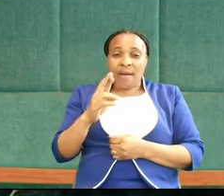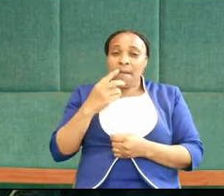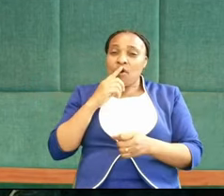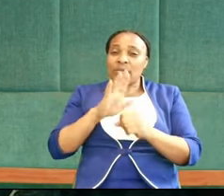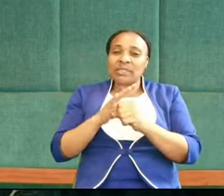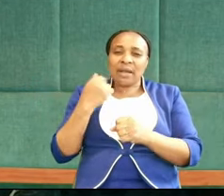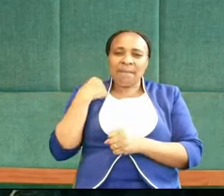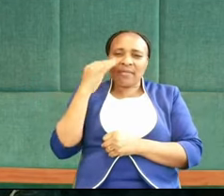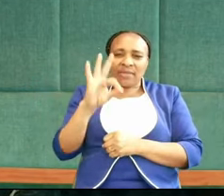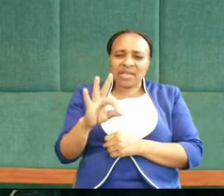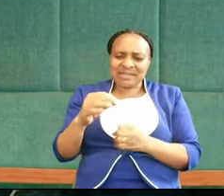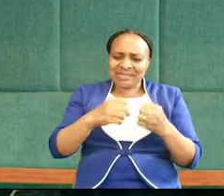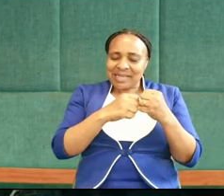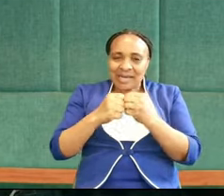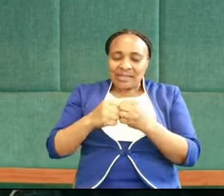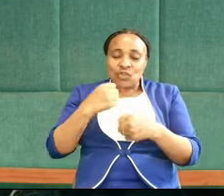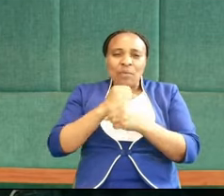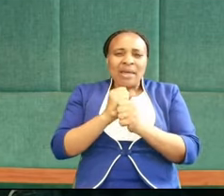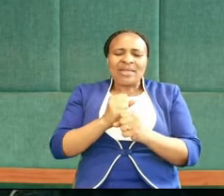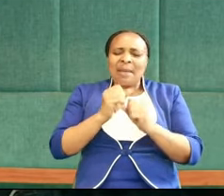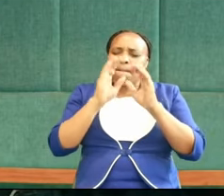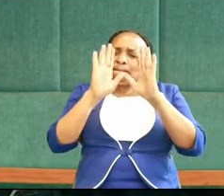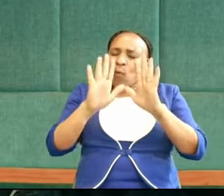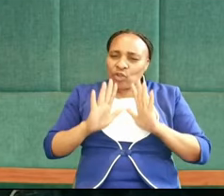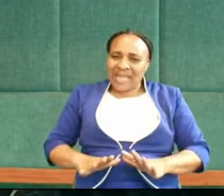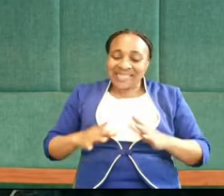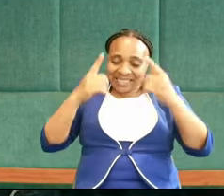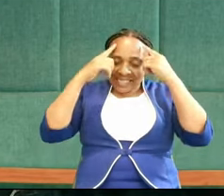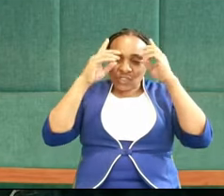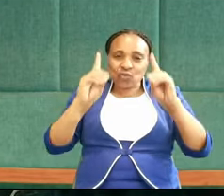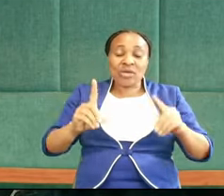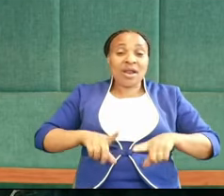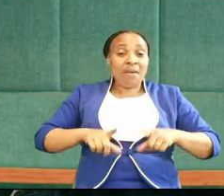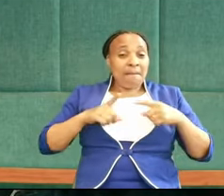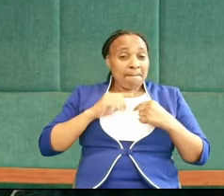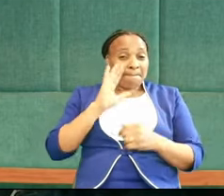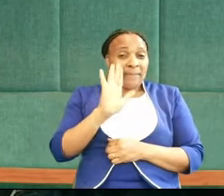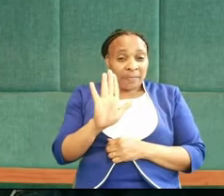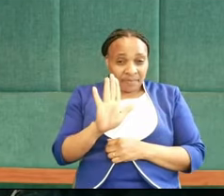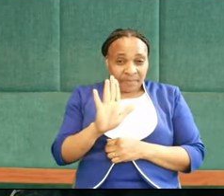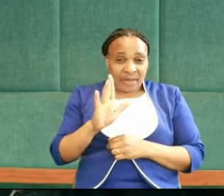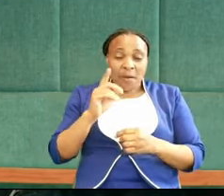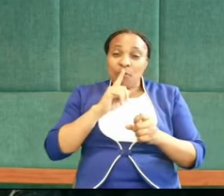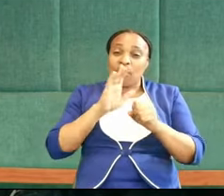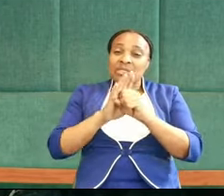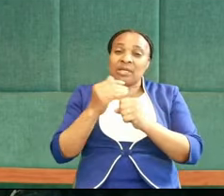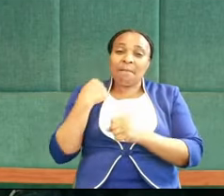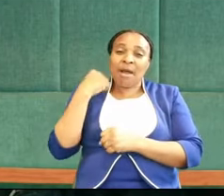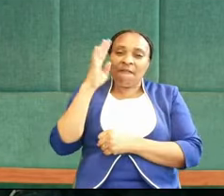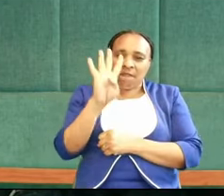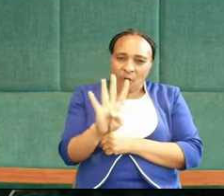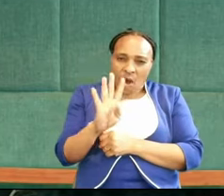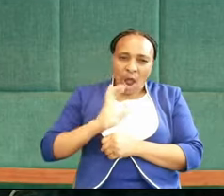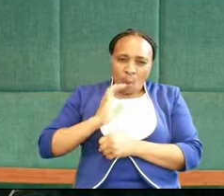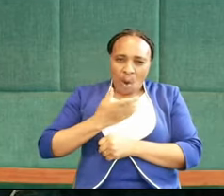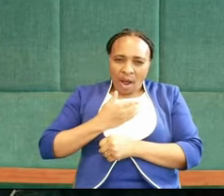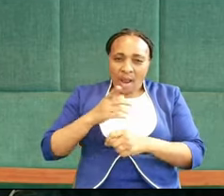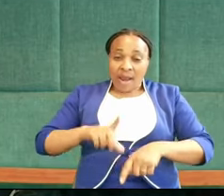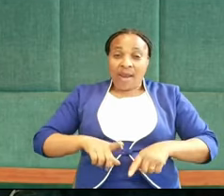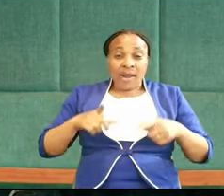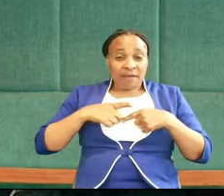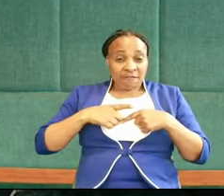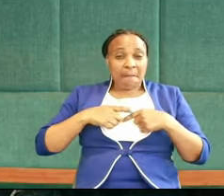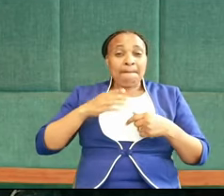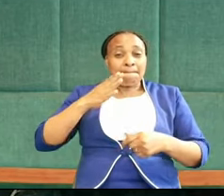you are going to be challenged to make the most important decision of your life. And promise number four, our lives, your life